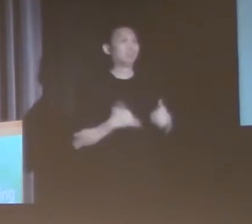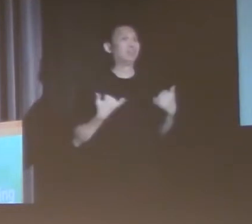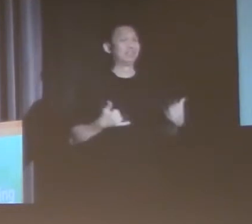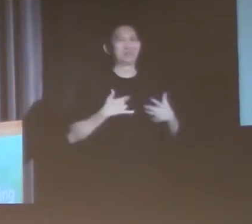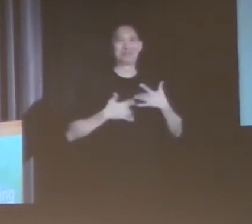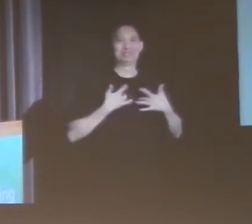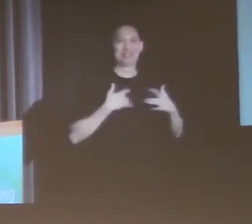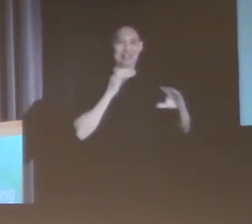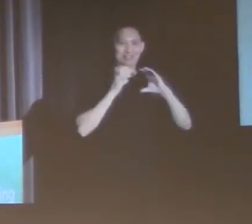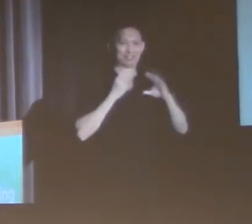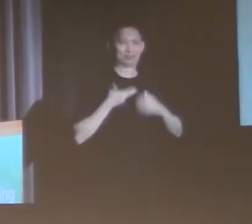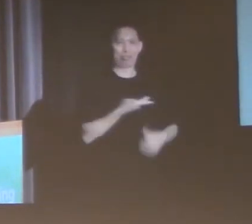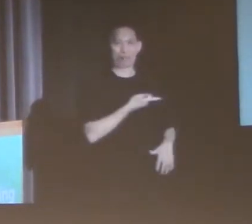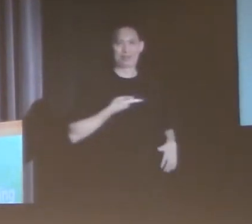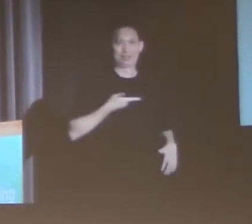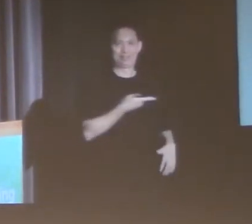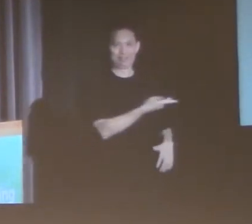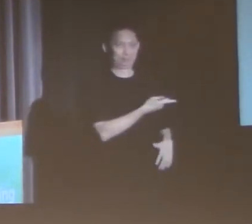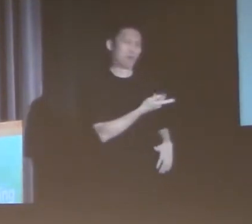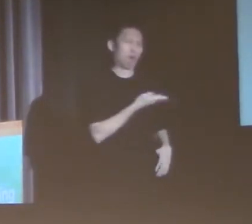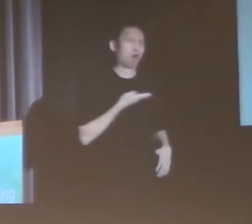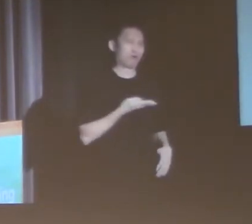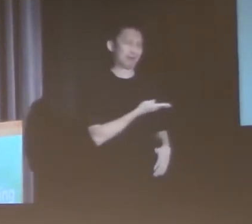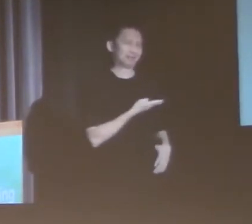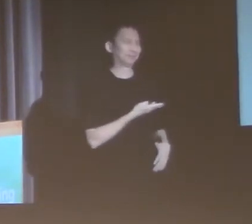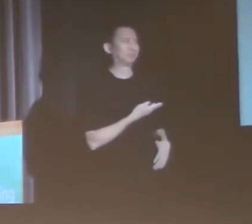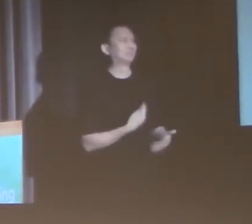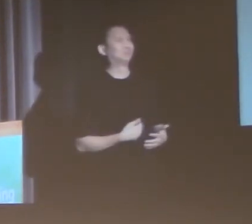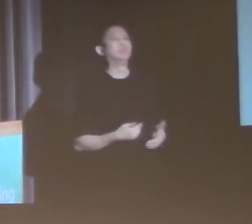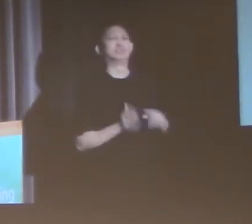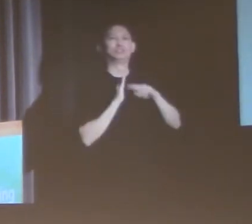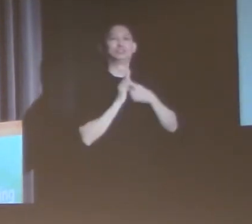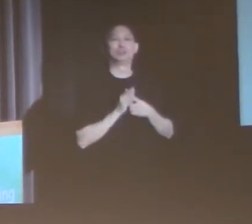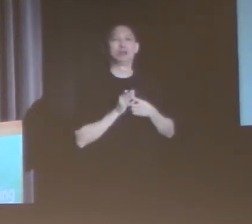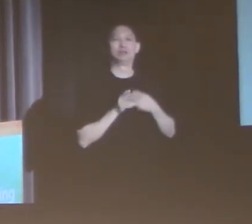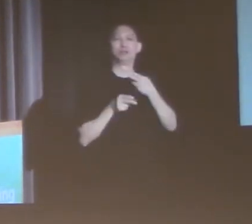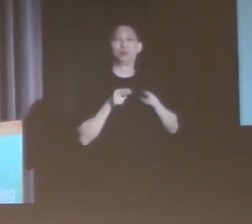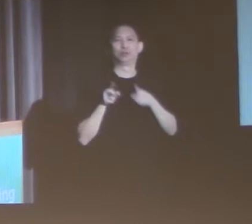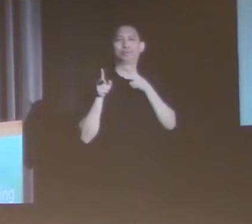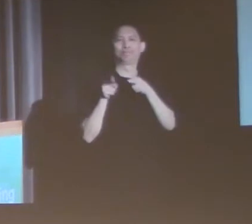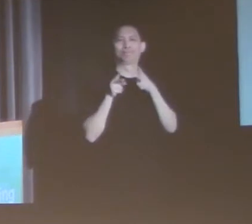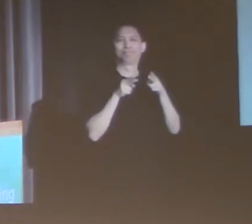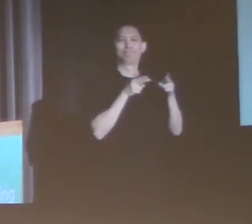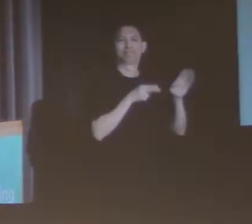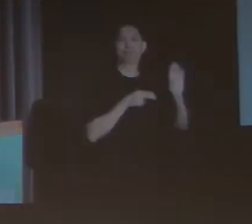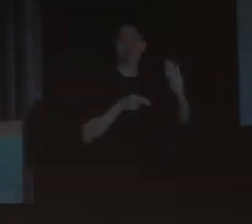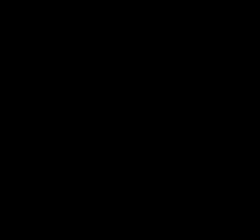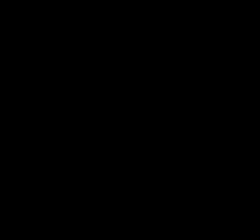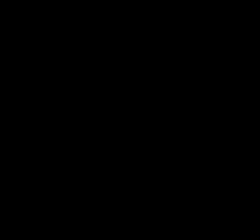you. And we will start by playing small clips of those films.